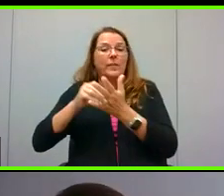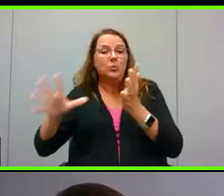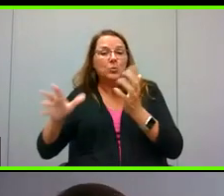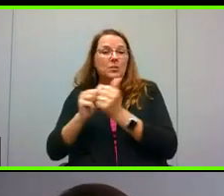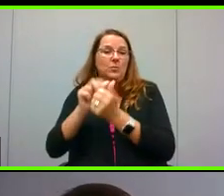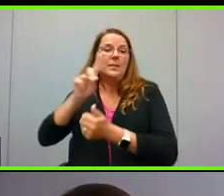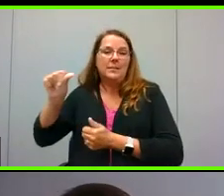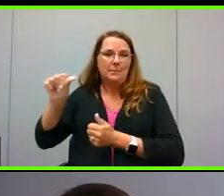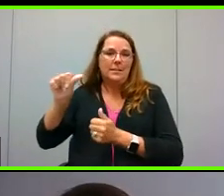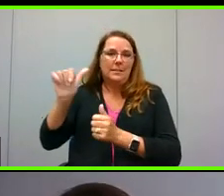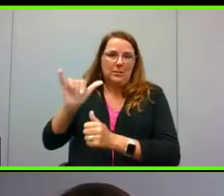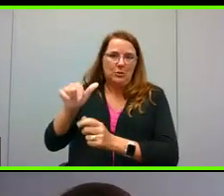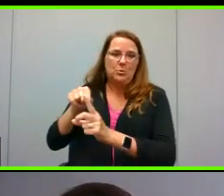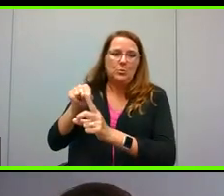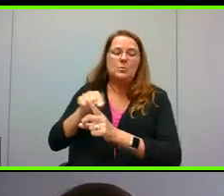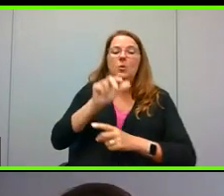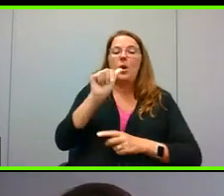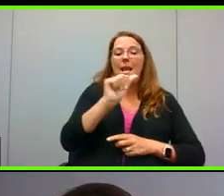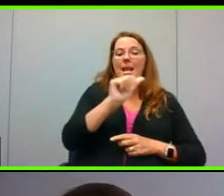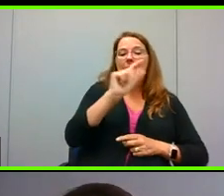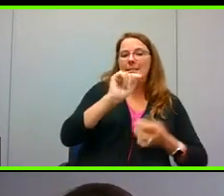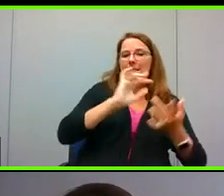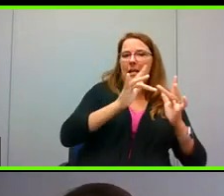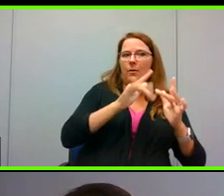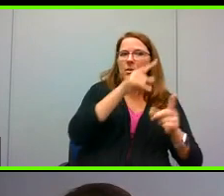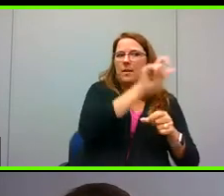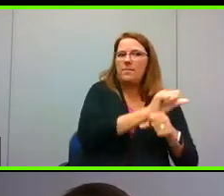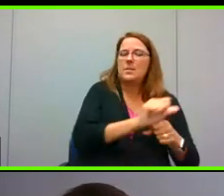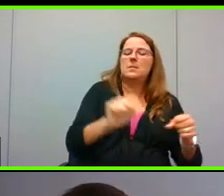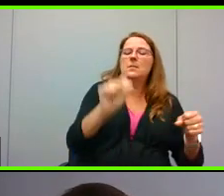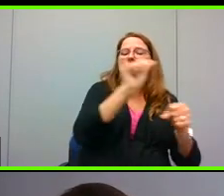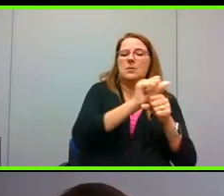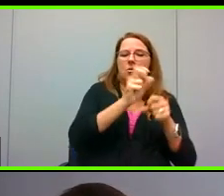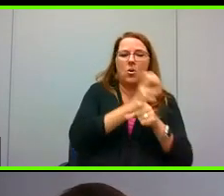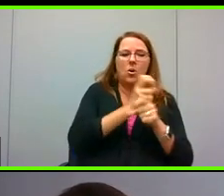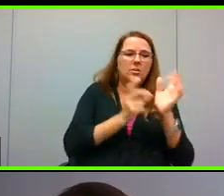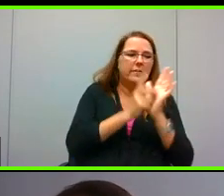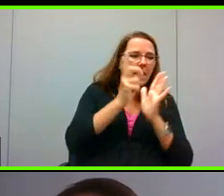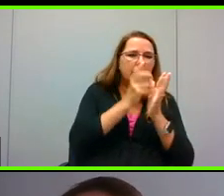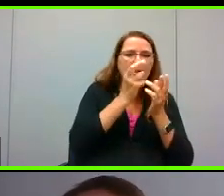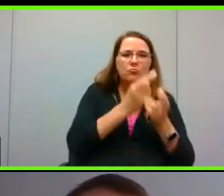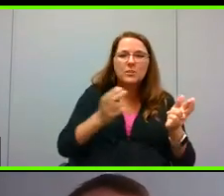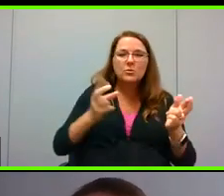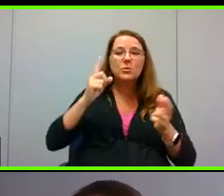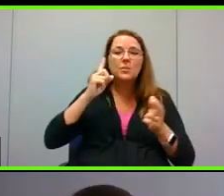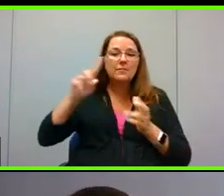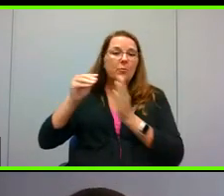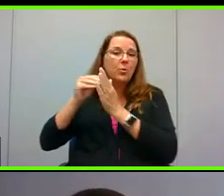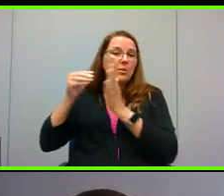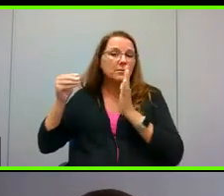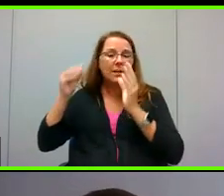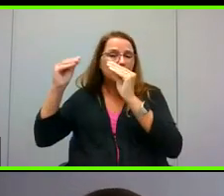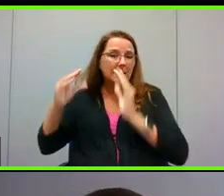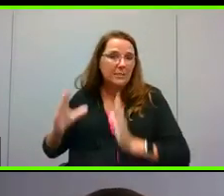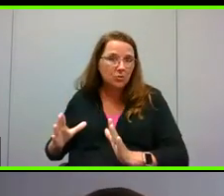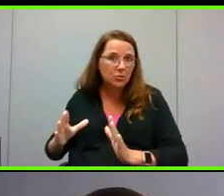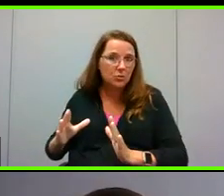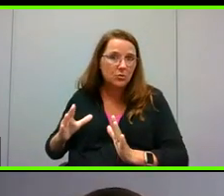so our AT network has been doing a lot of work with developing resources for teachers to really